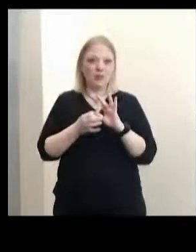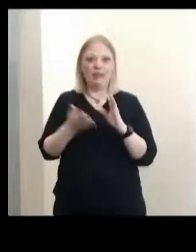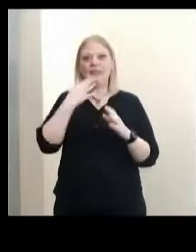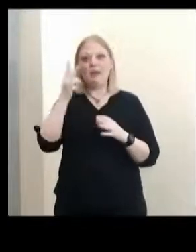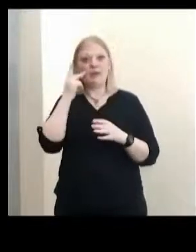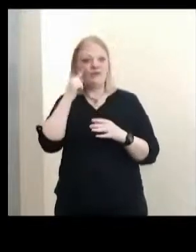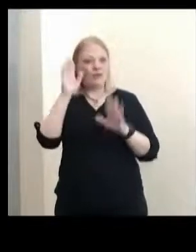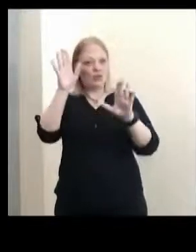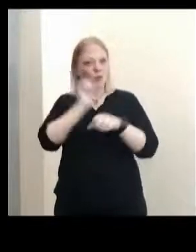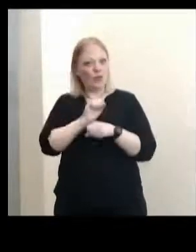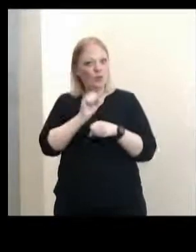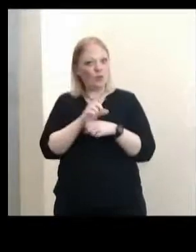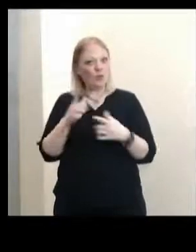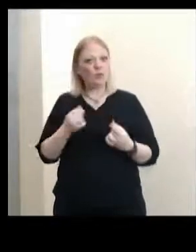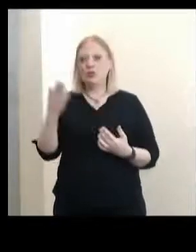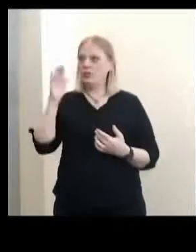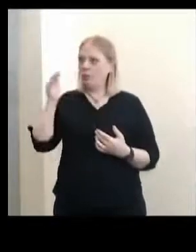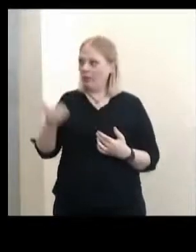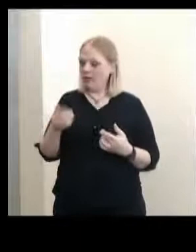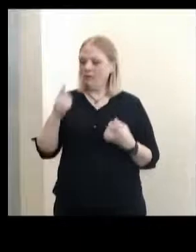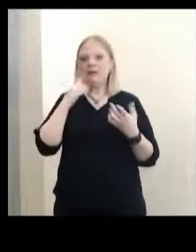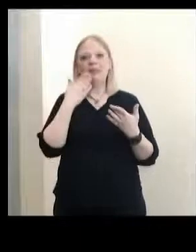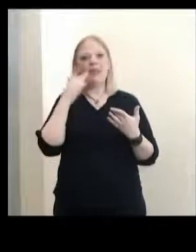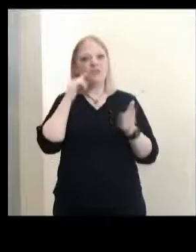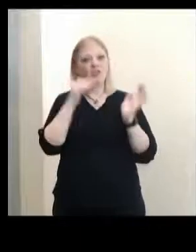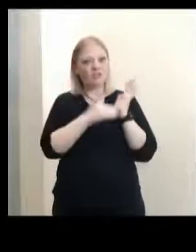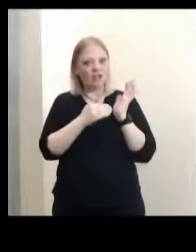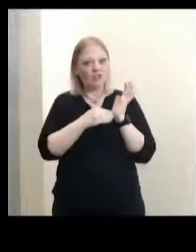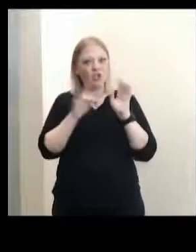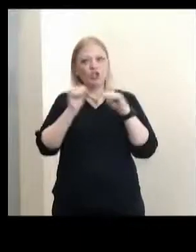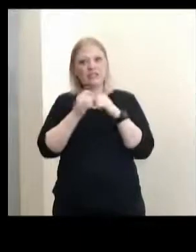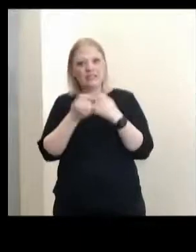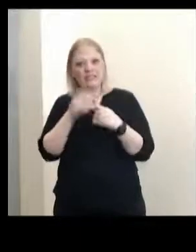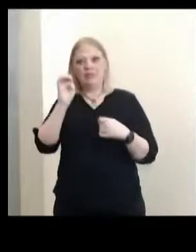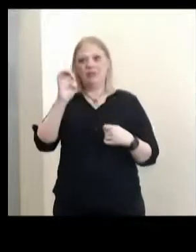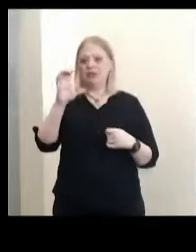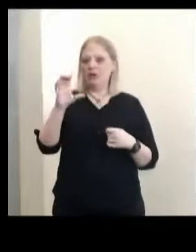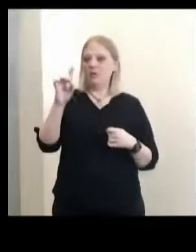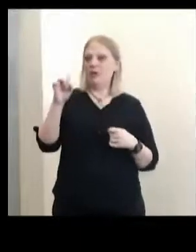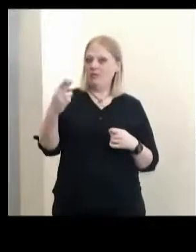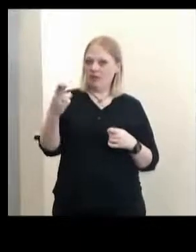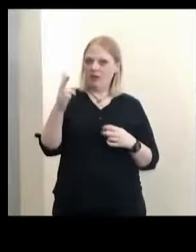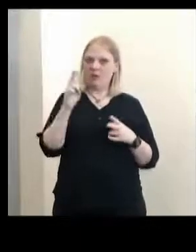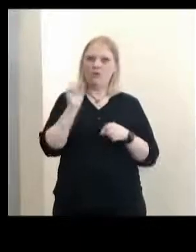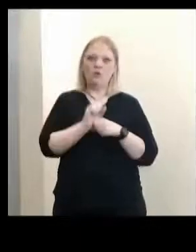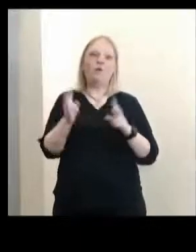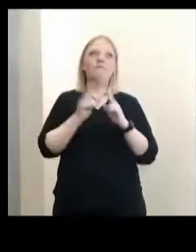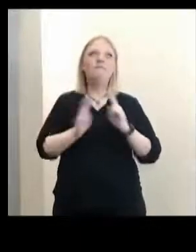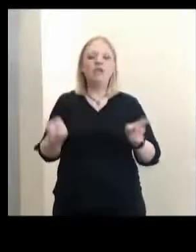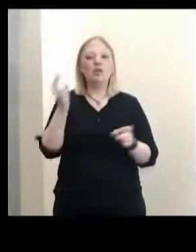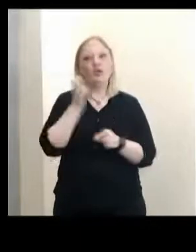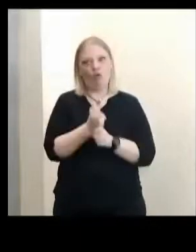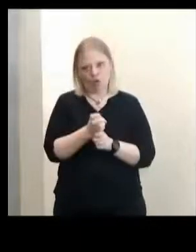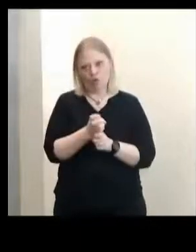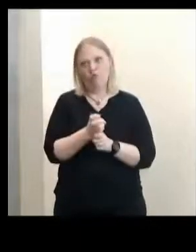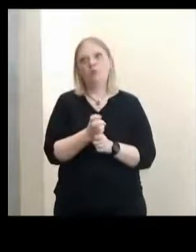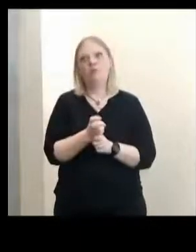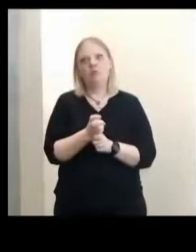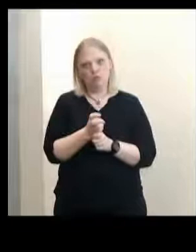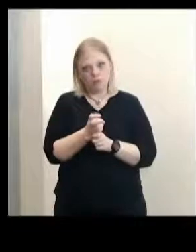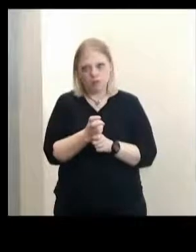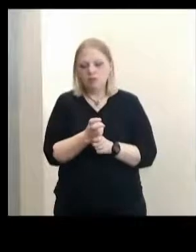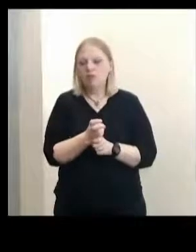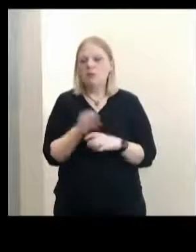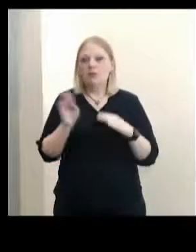great work that you do. Thank you to Dr. Burstein, her team in the Erie County Department of Health that has worked very hard. It's basically